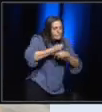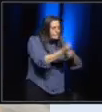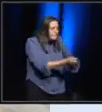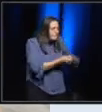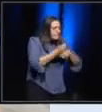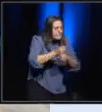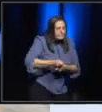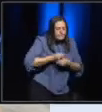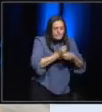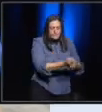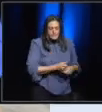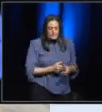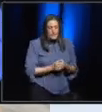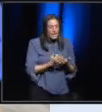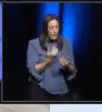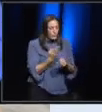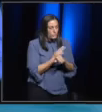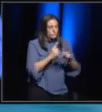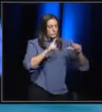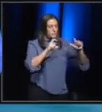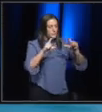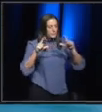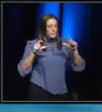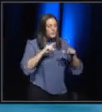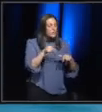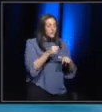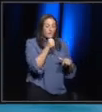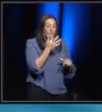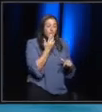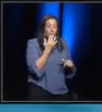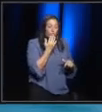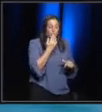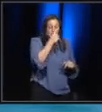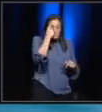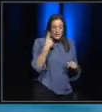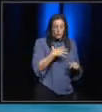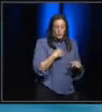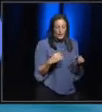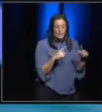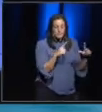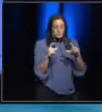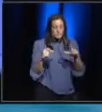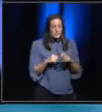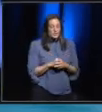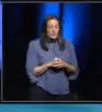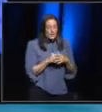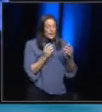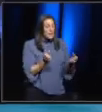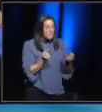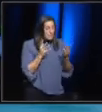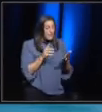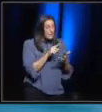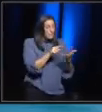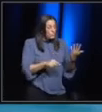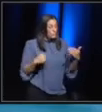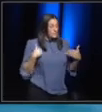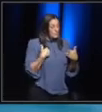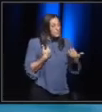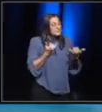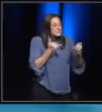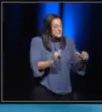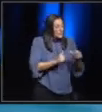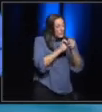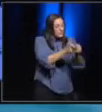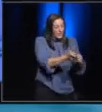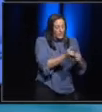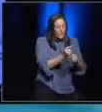hand-rolled black and white film and photographed many of the characters we continue to follow for the decades to come,